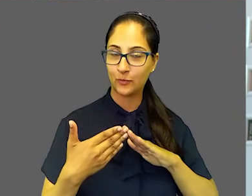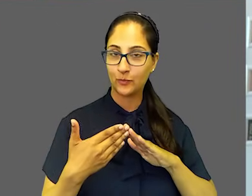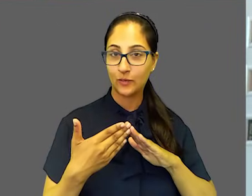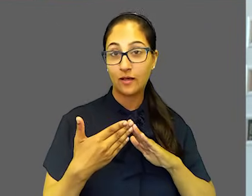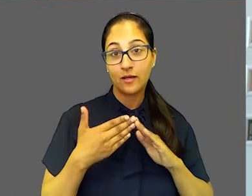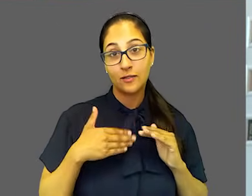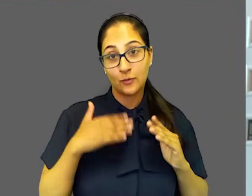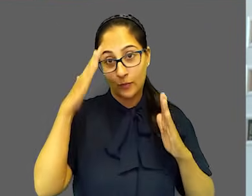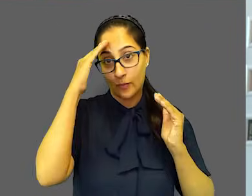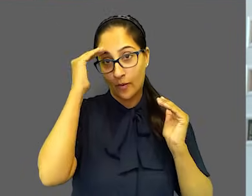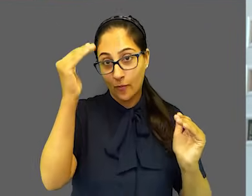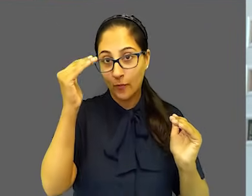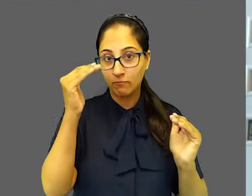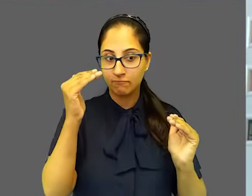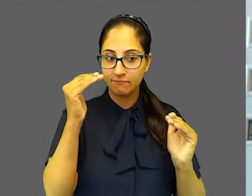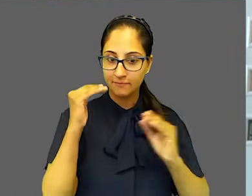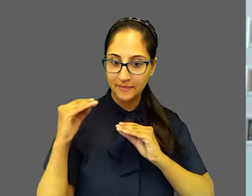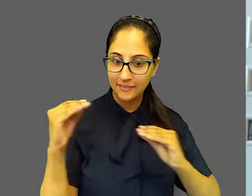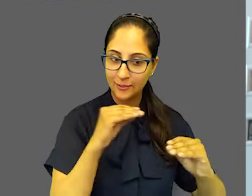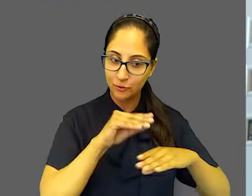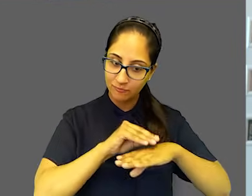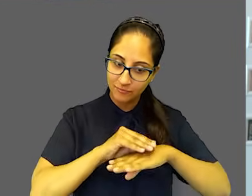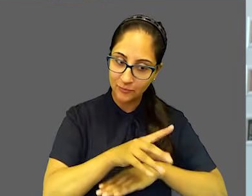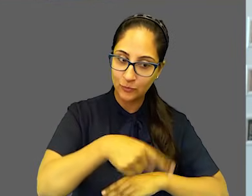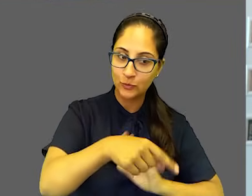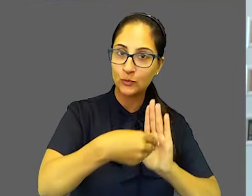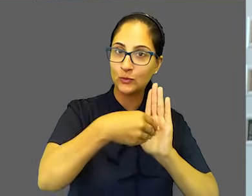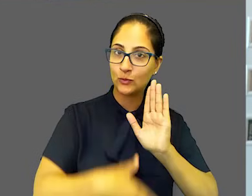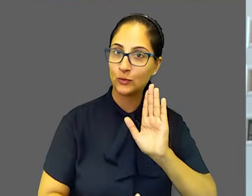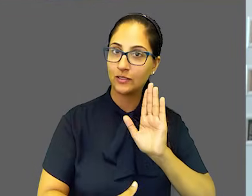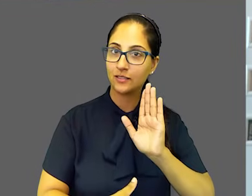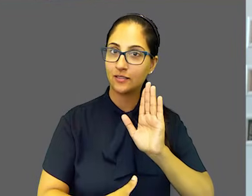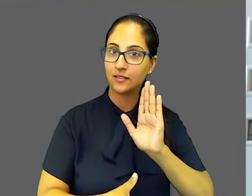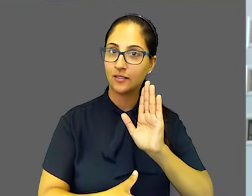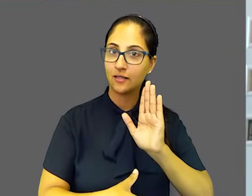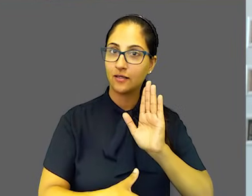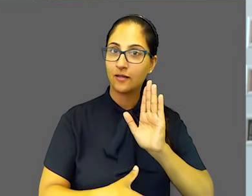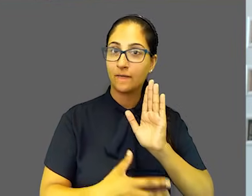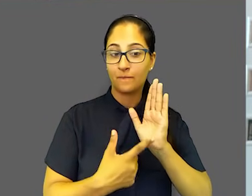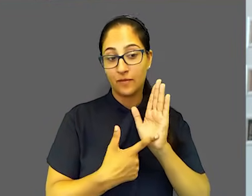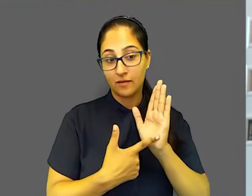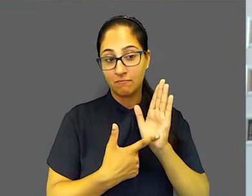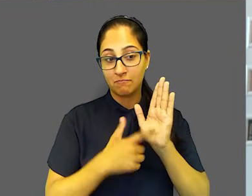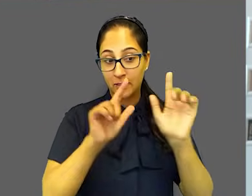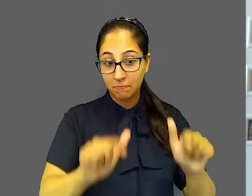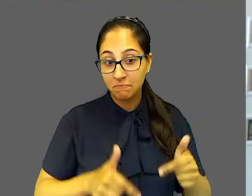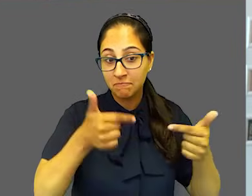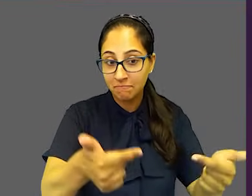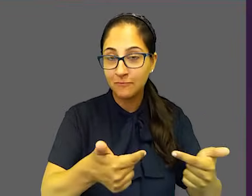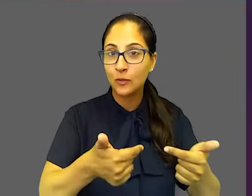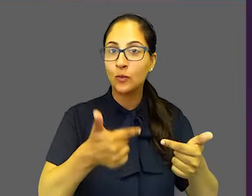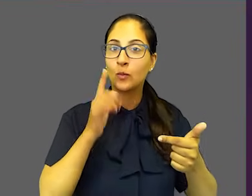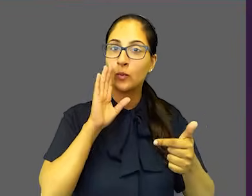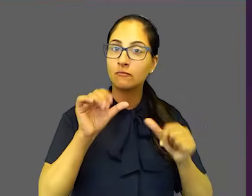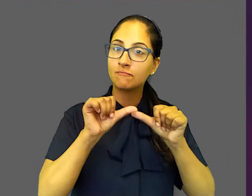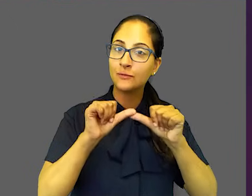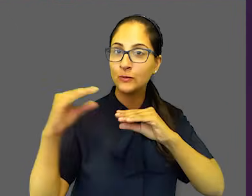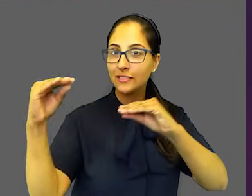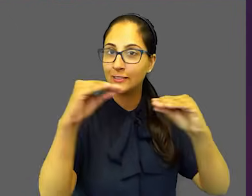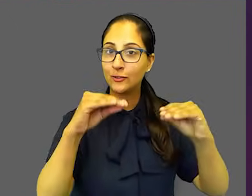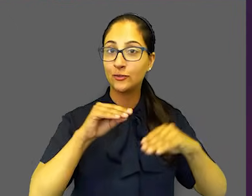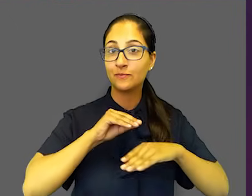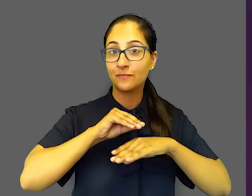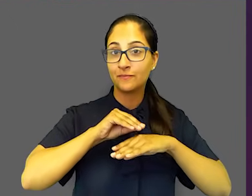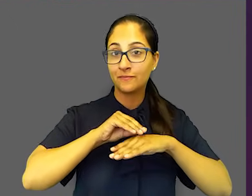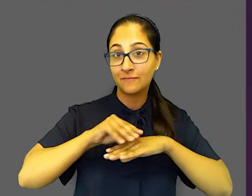take it with them along their journey in education, and hopefully then inspire others. Thank you,